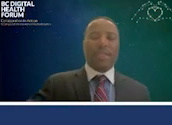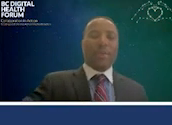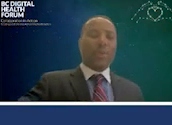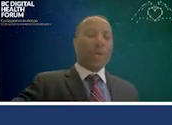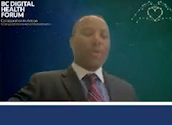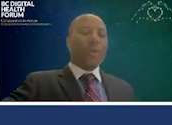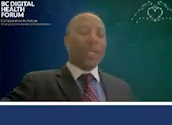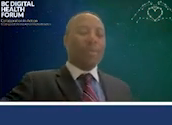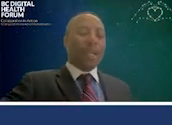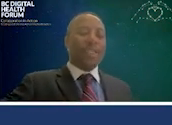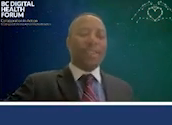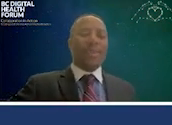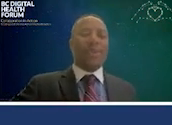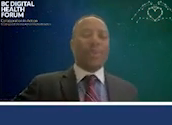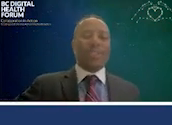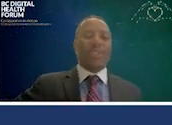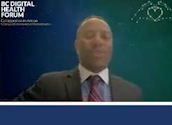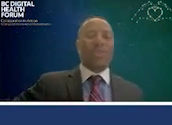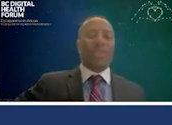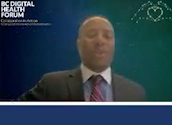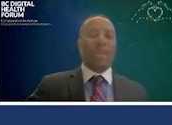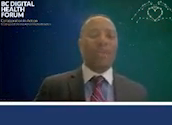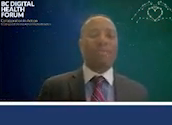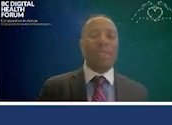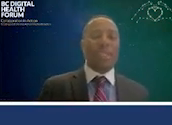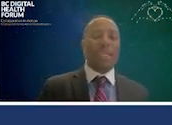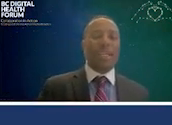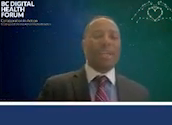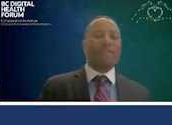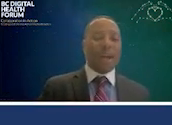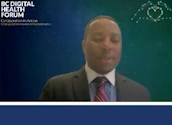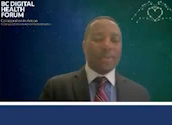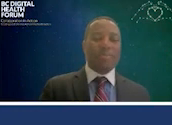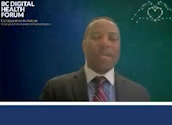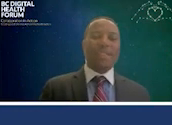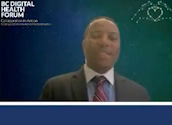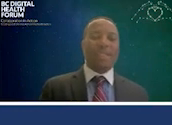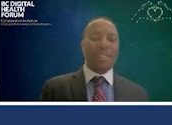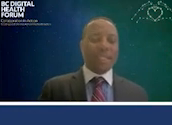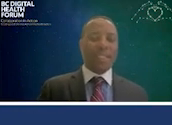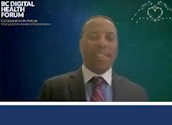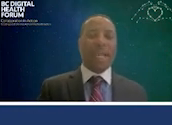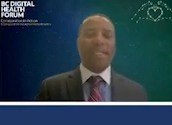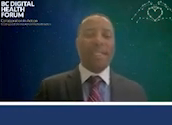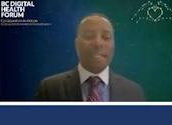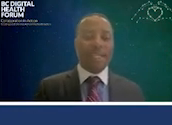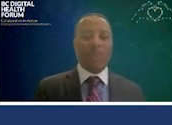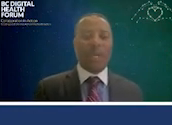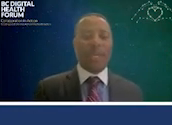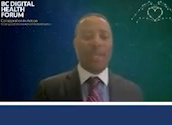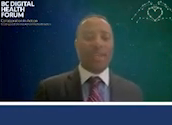standpoint? What we plan to do, one, is to ensure that we maintain family practice clinics as